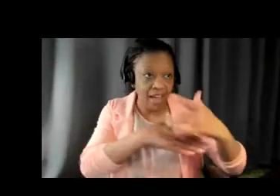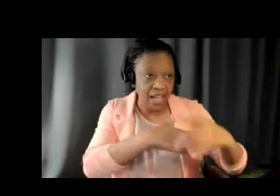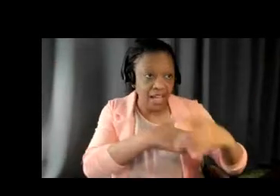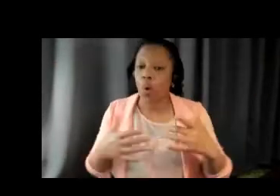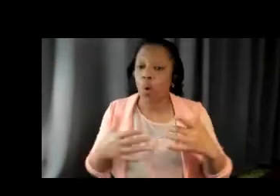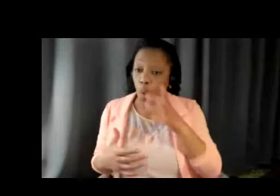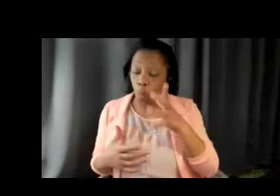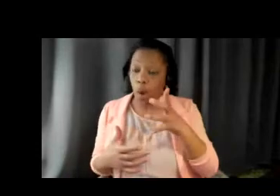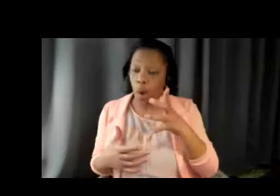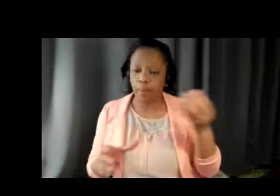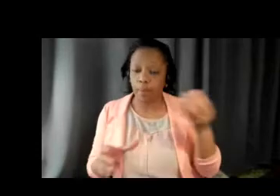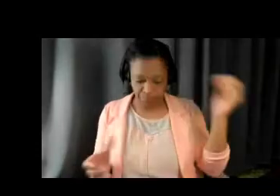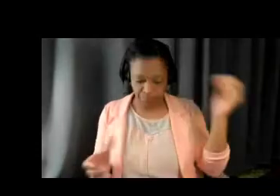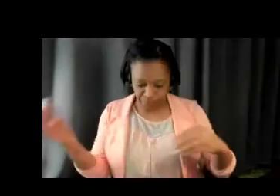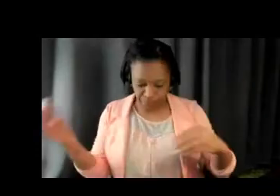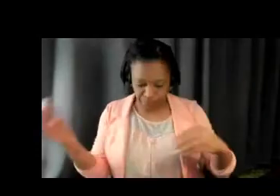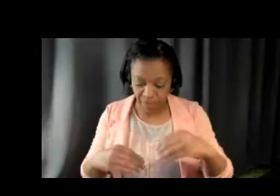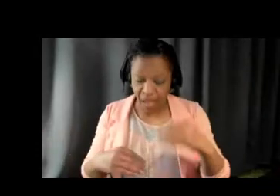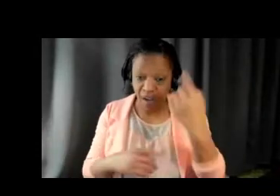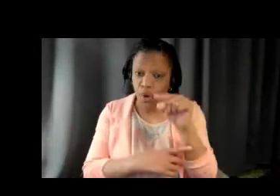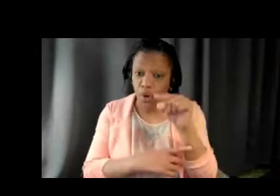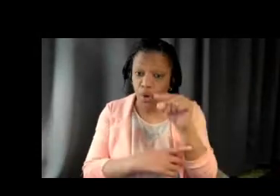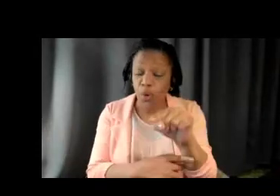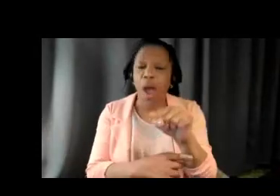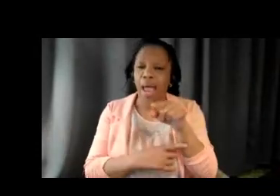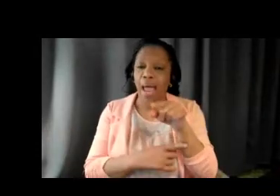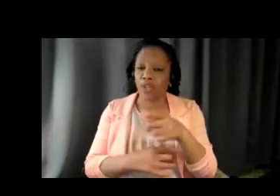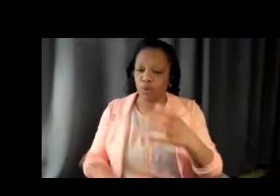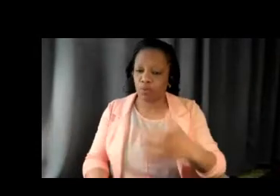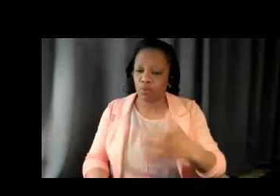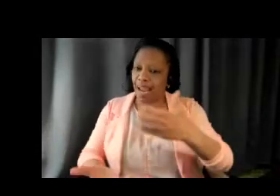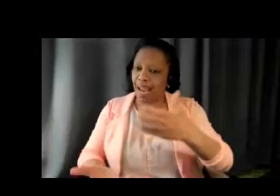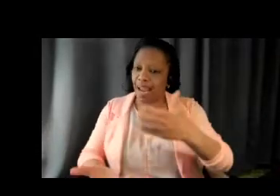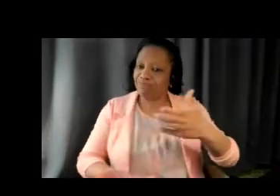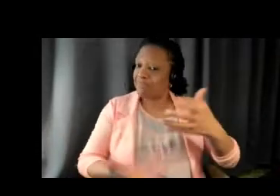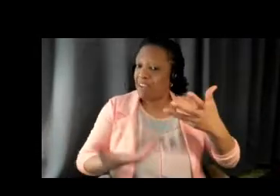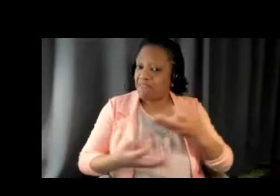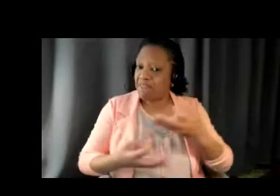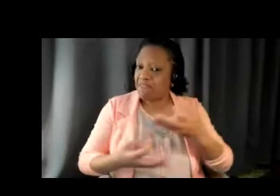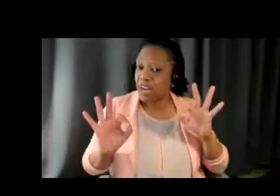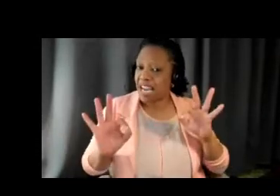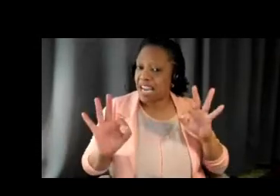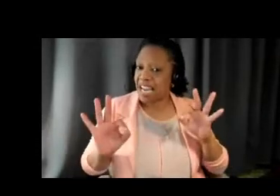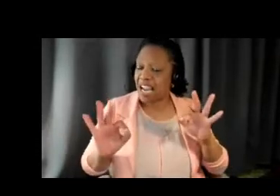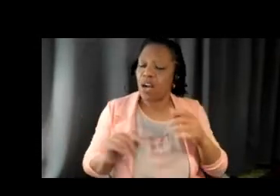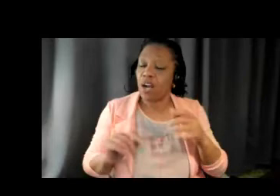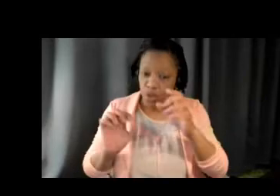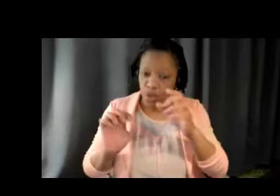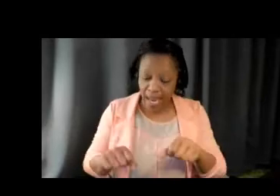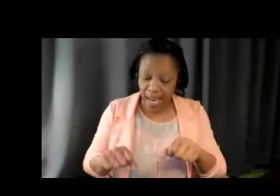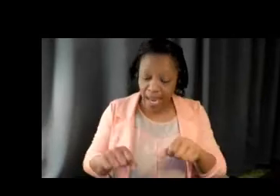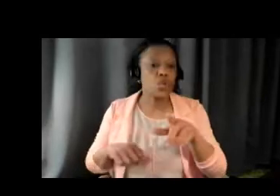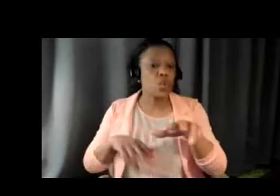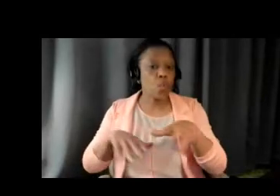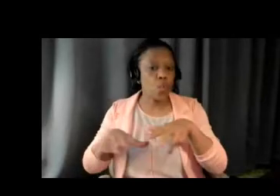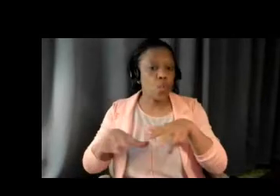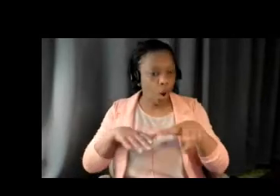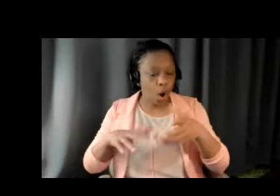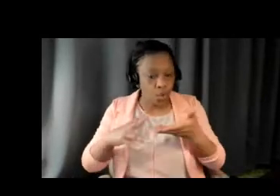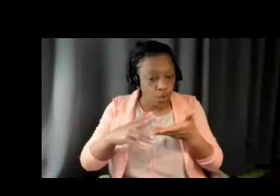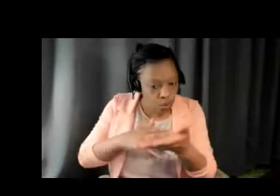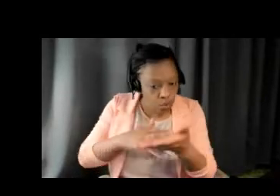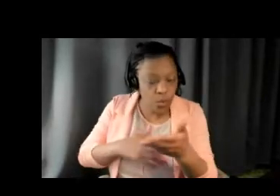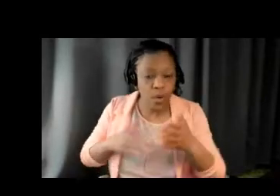car. Now, how many times can you go to it? They give you a box and send you out. You walk through this pantry